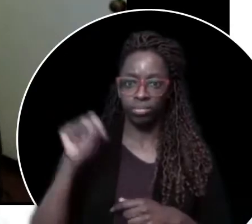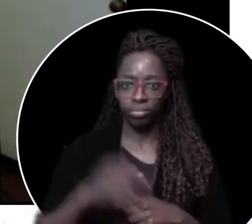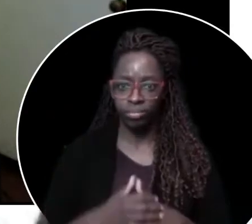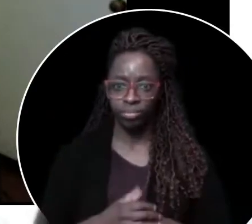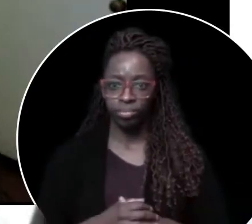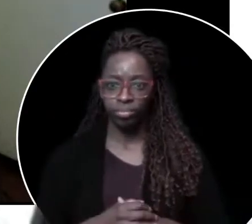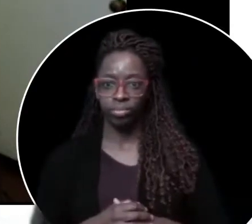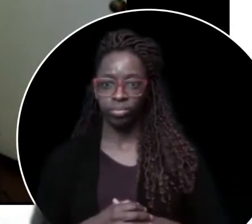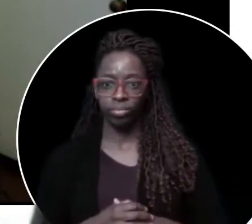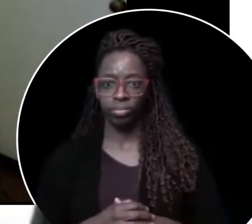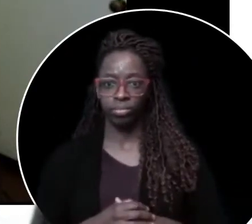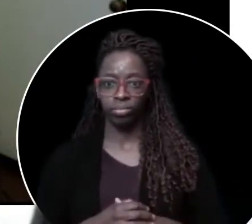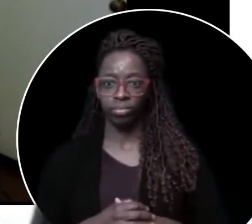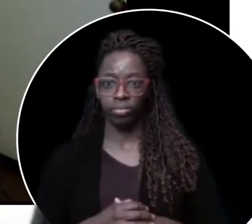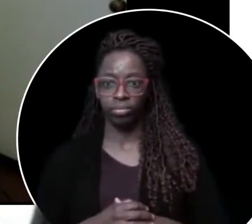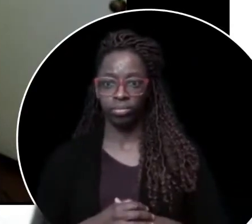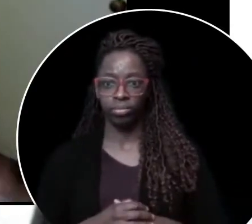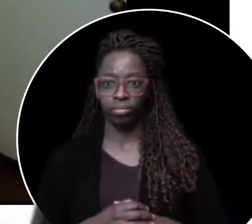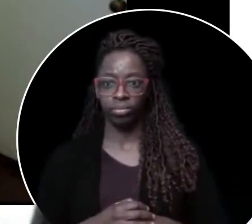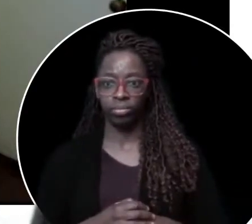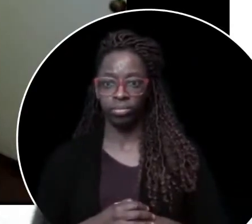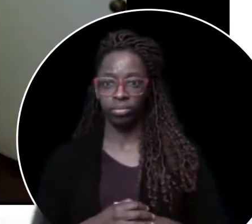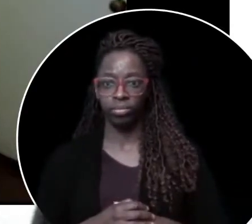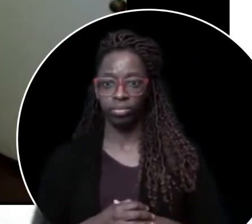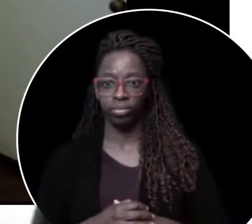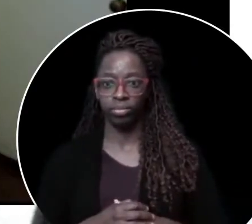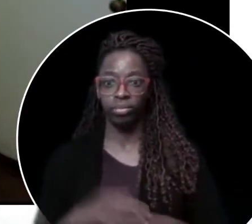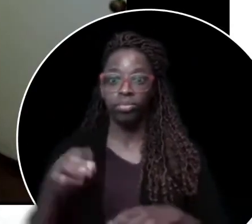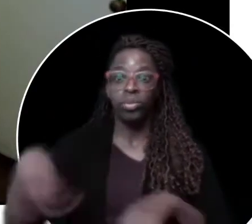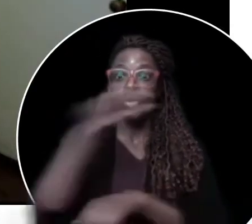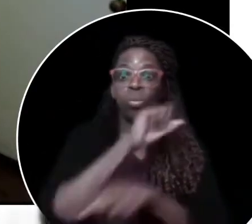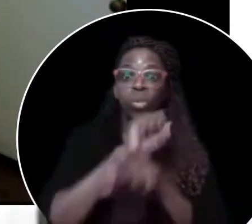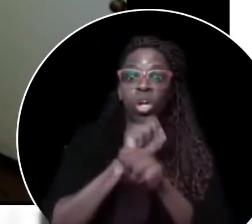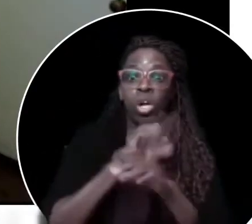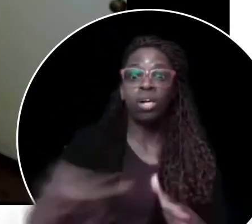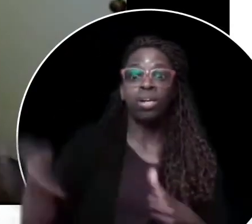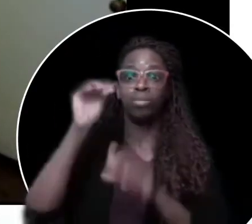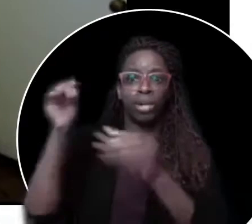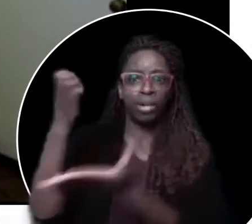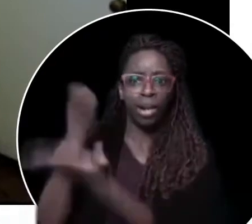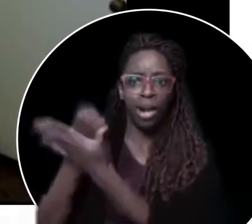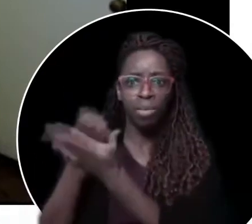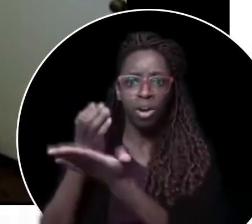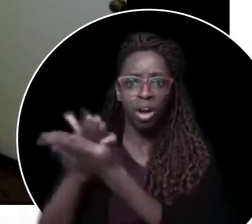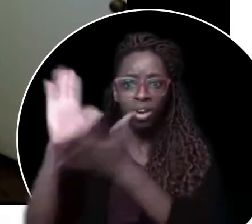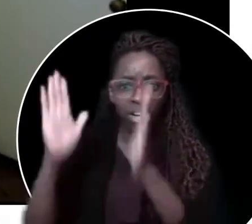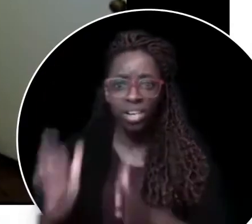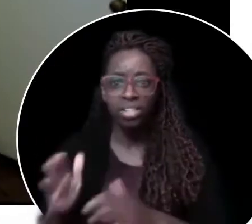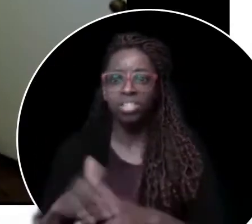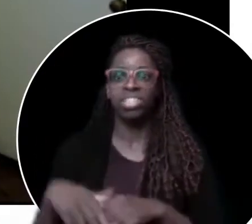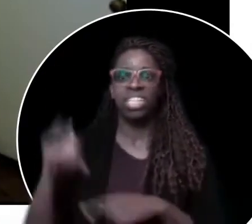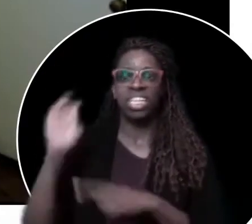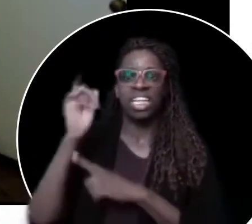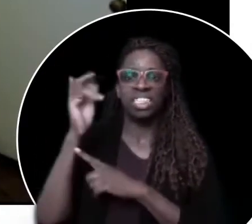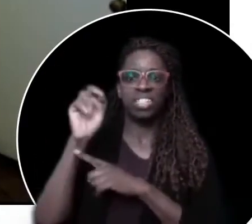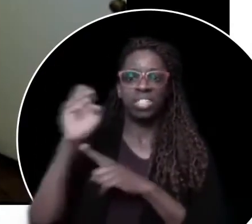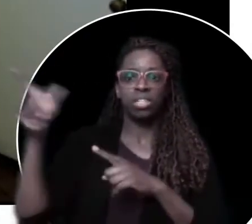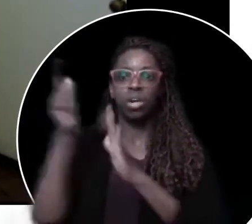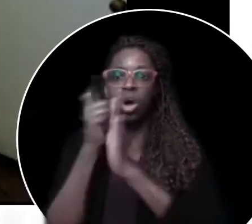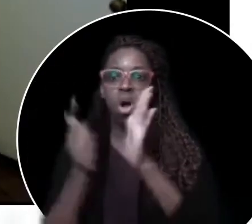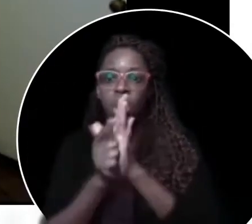which enforces the laws, right? And here, in terms of the national scene, we have had this monster in office.